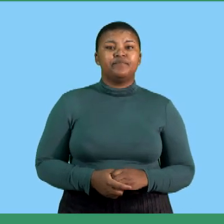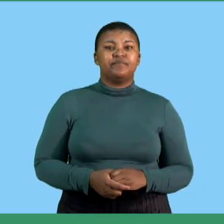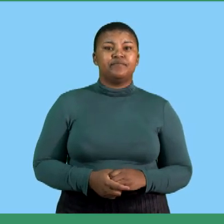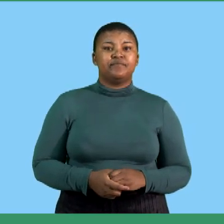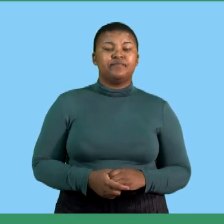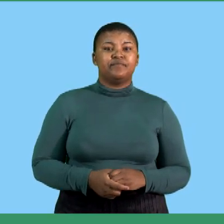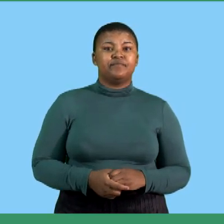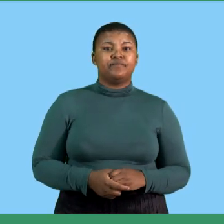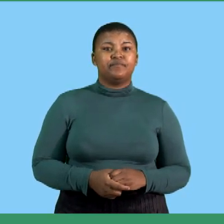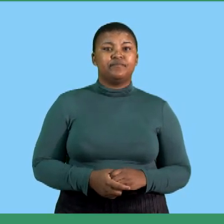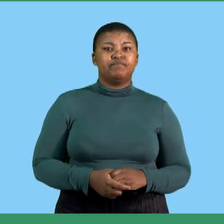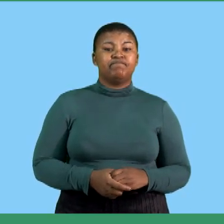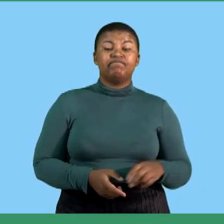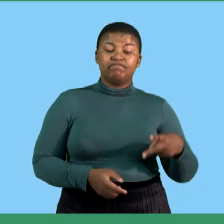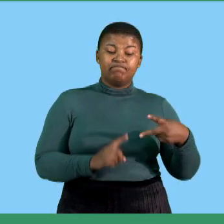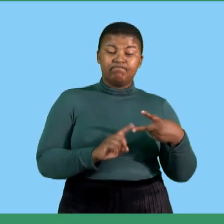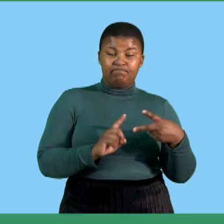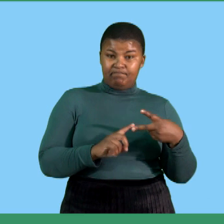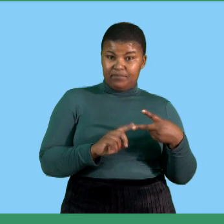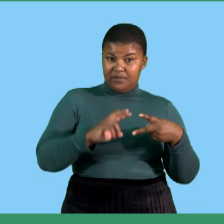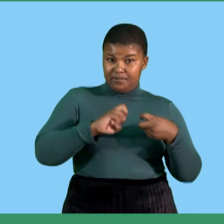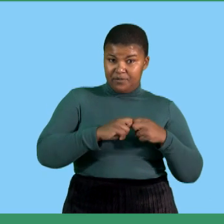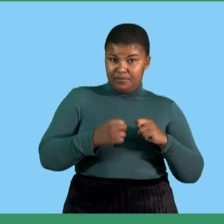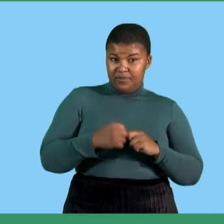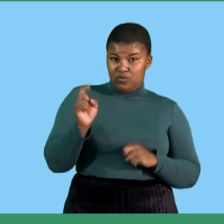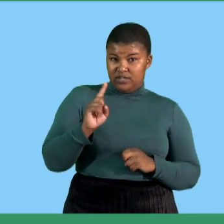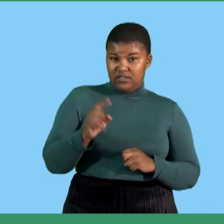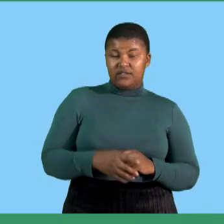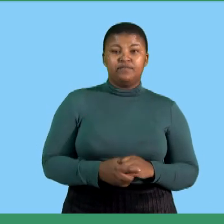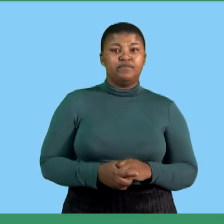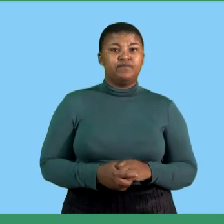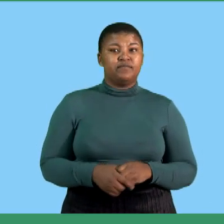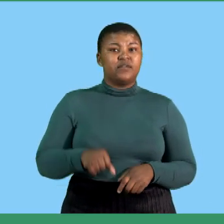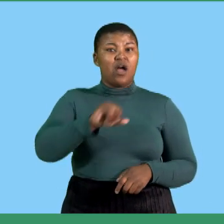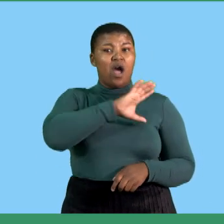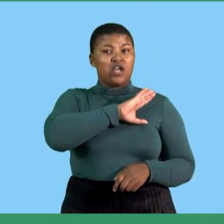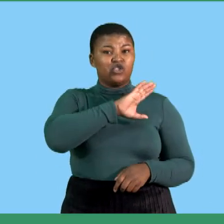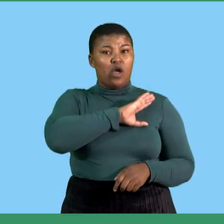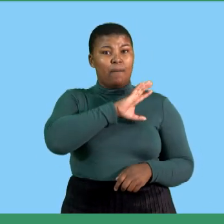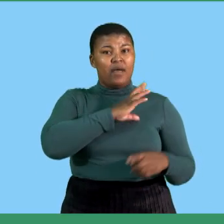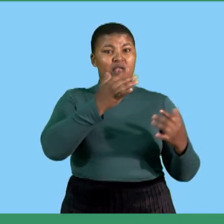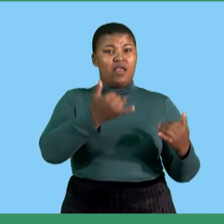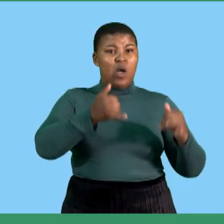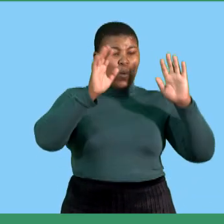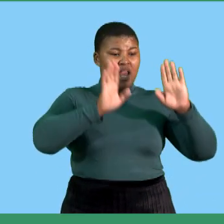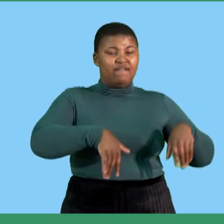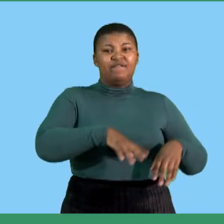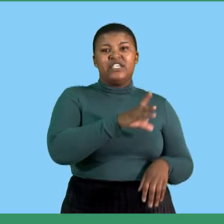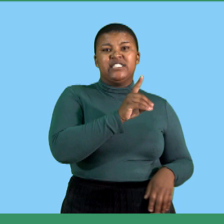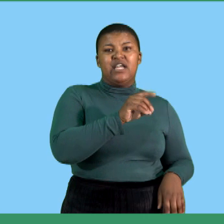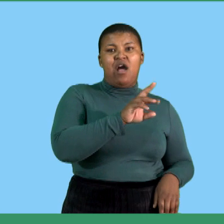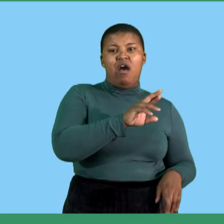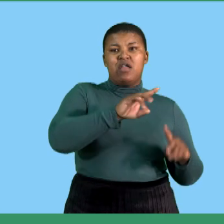we read on with the scenario, the second problem will be here, where the customers have started to support